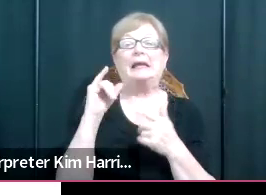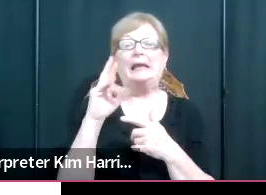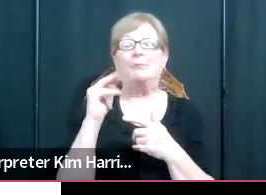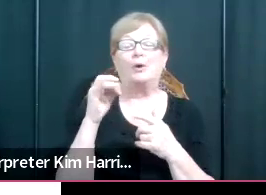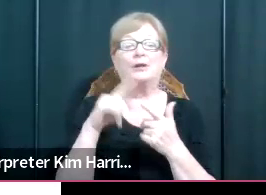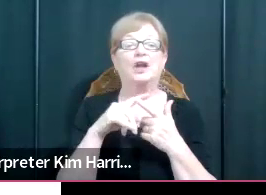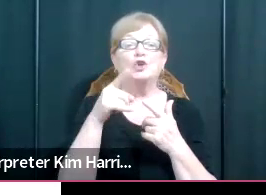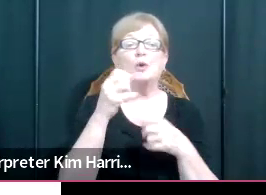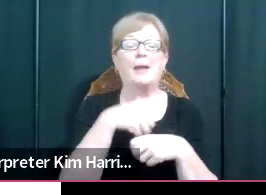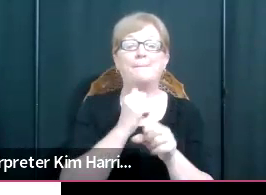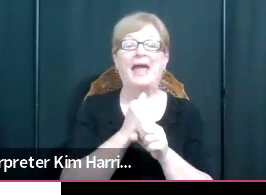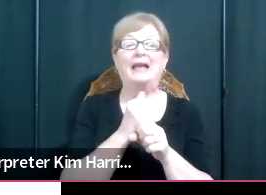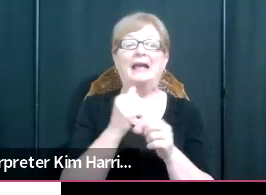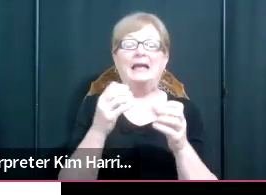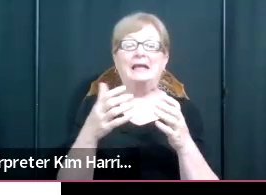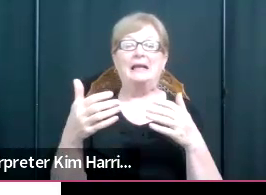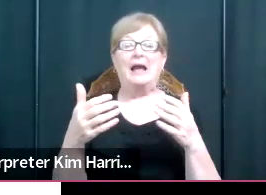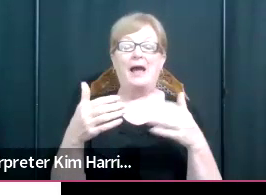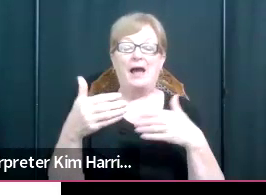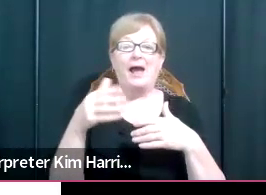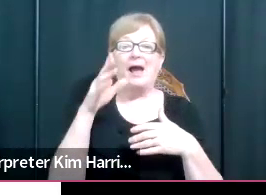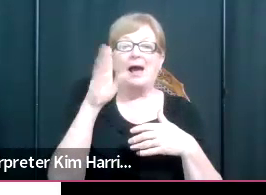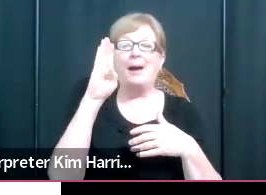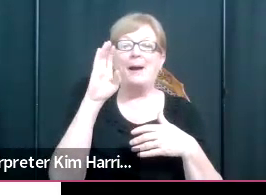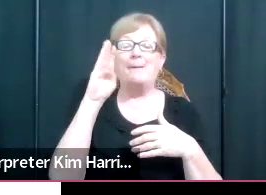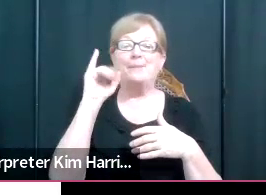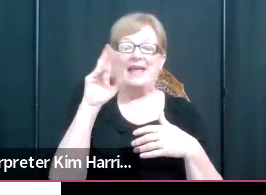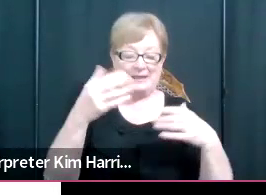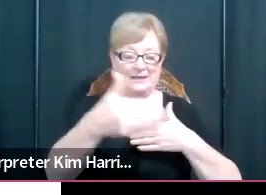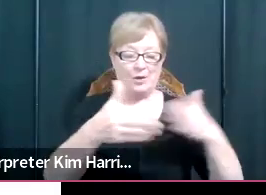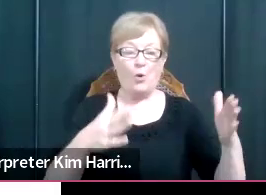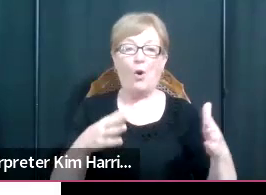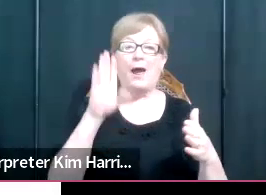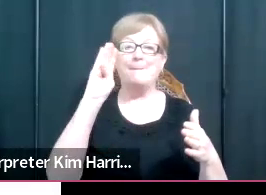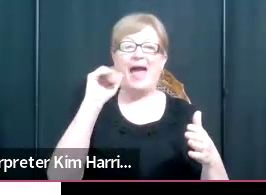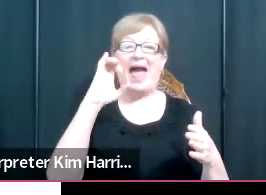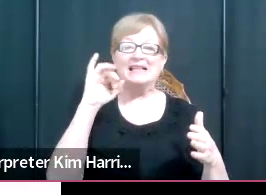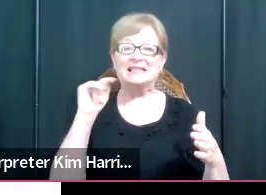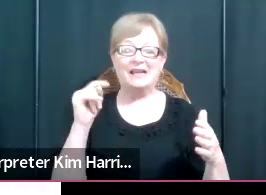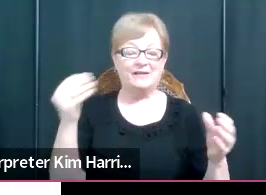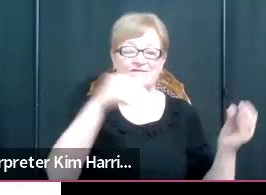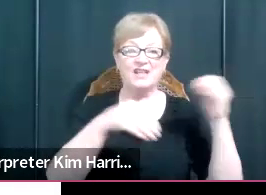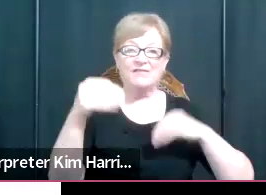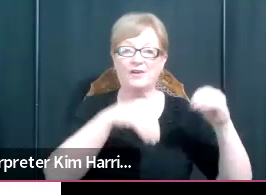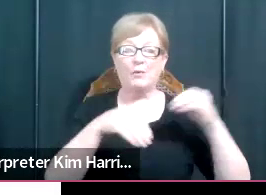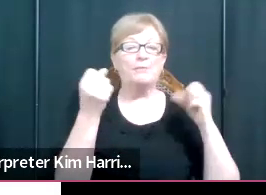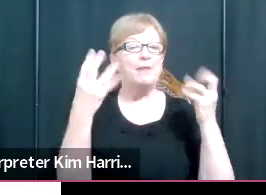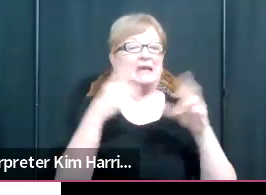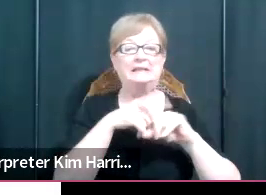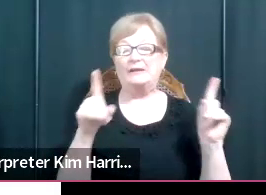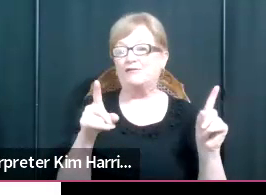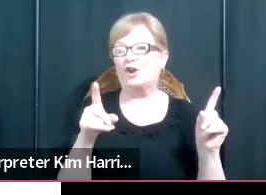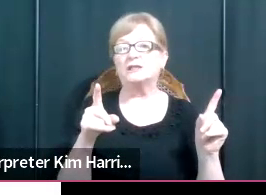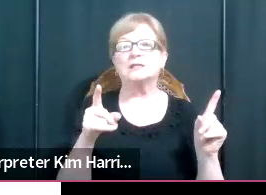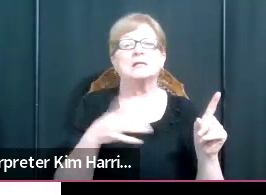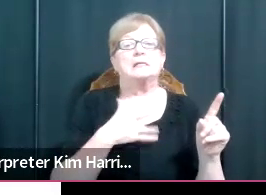like sensory bins and baskets and buckets and those kind of things. and fill them with any number of things that are